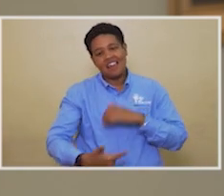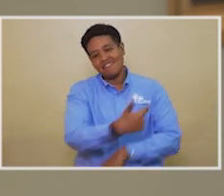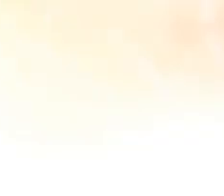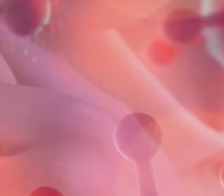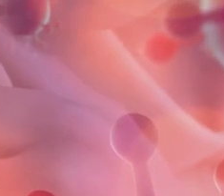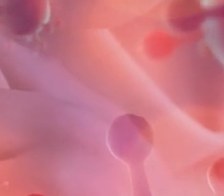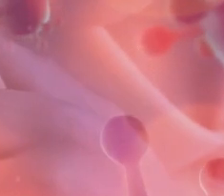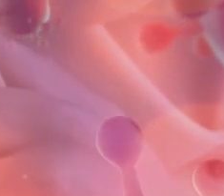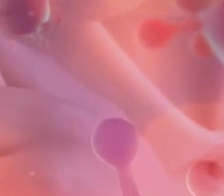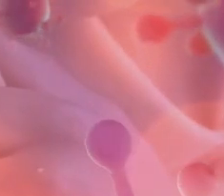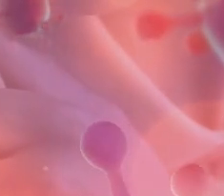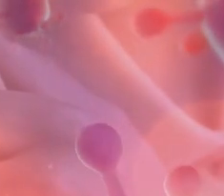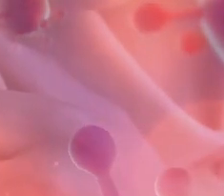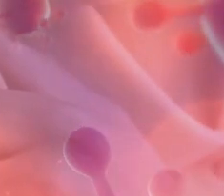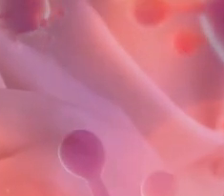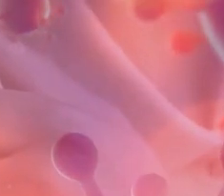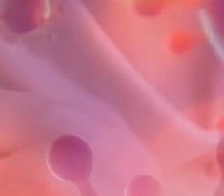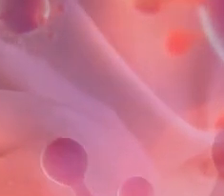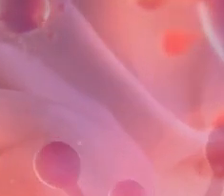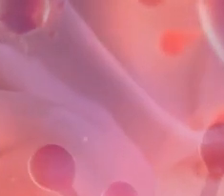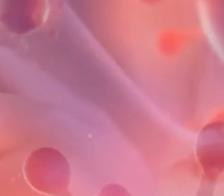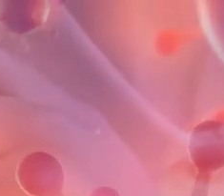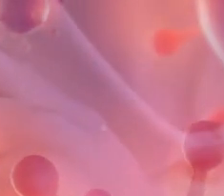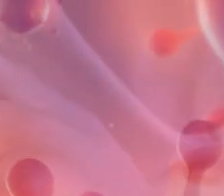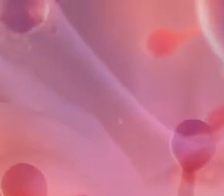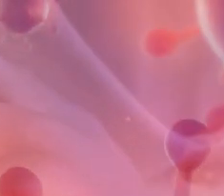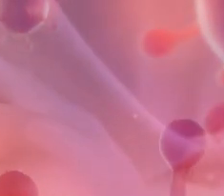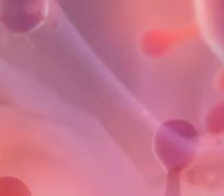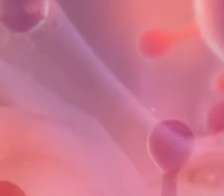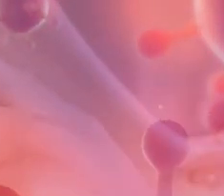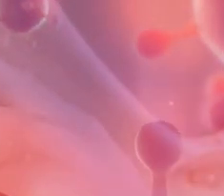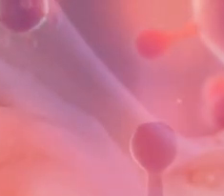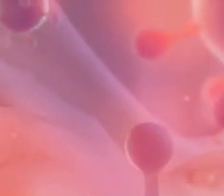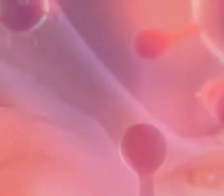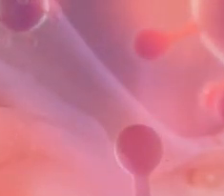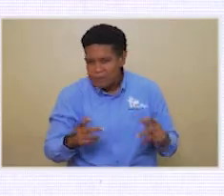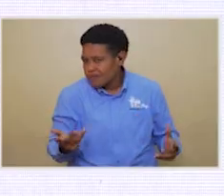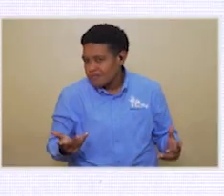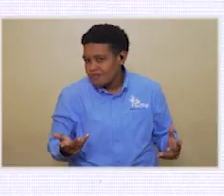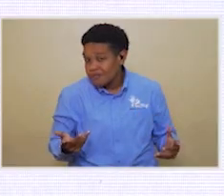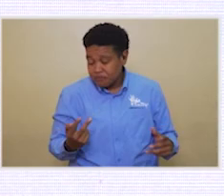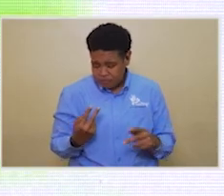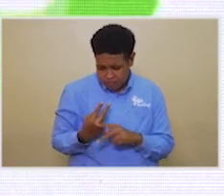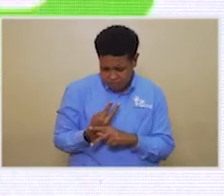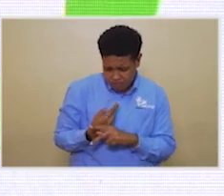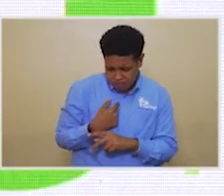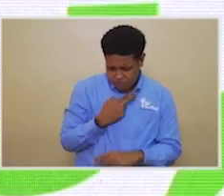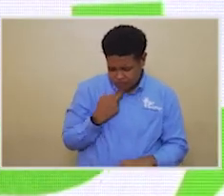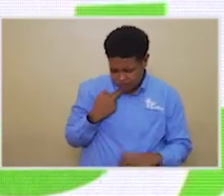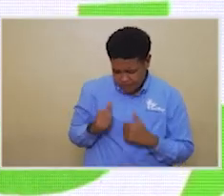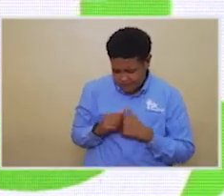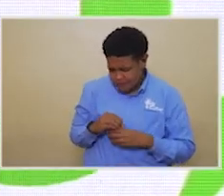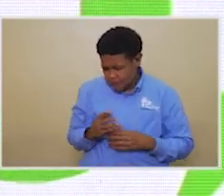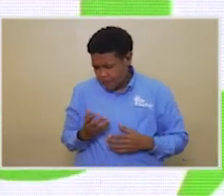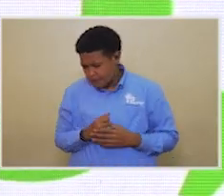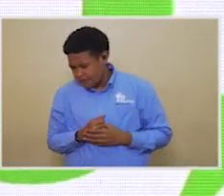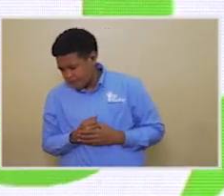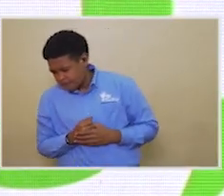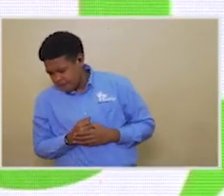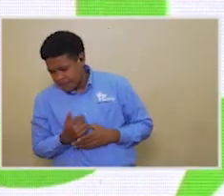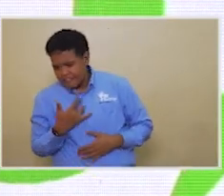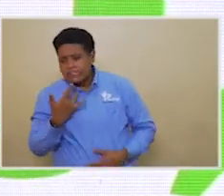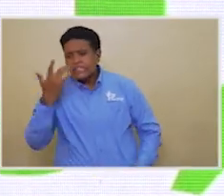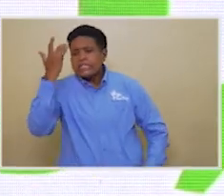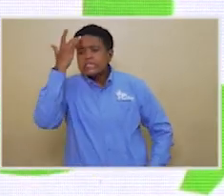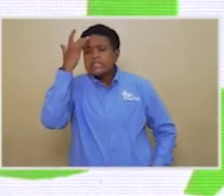road accident. Can the vaccine worsen a medical condition? Calculate your risk. If you feel you're sick and you're